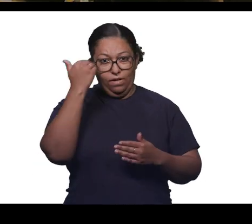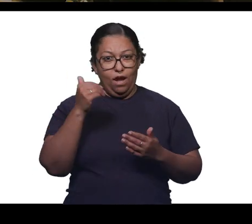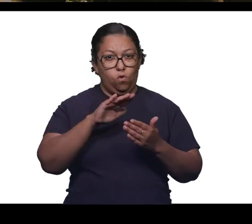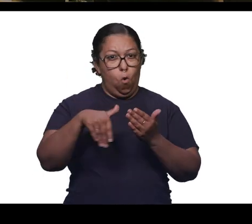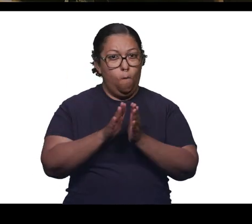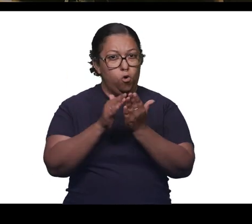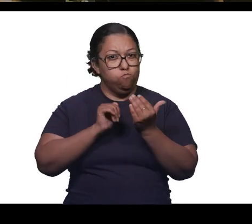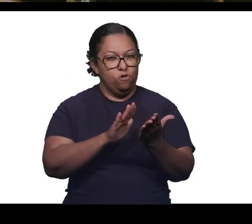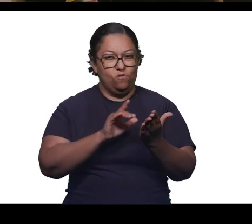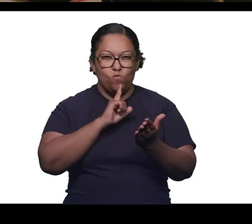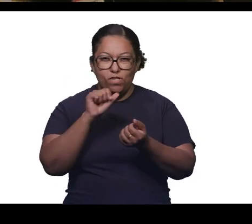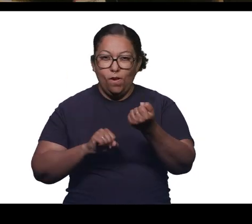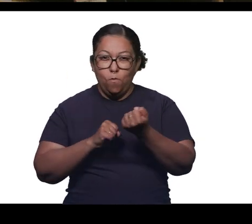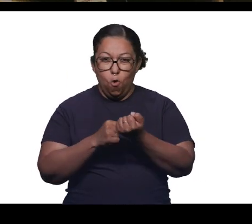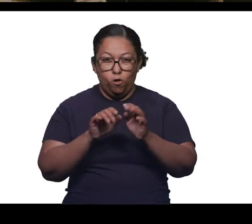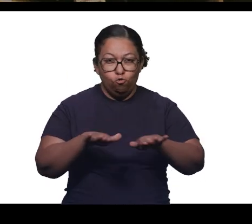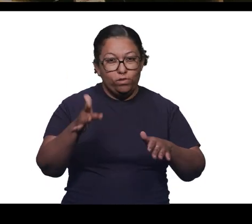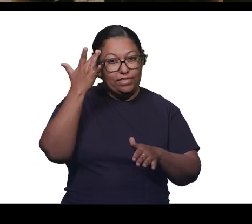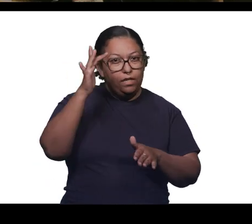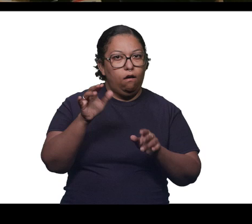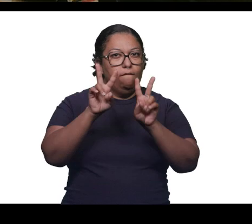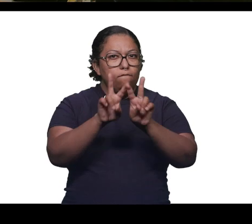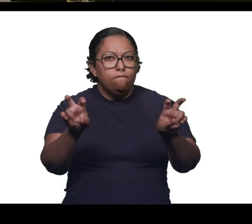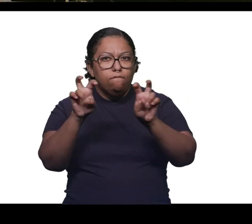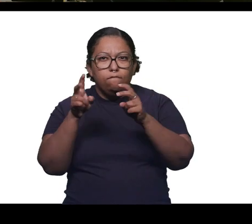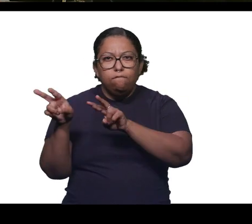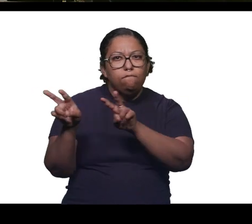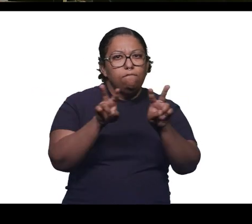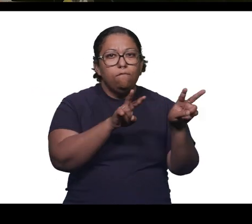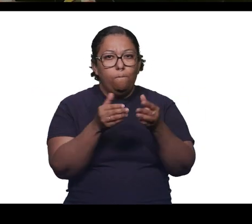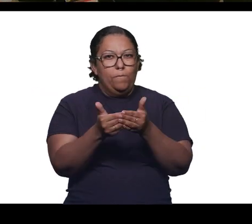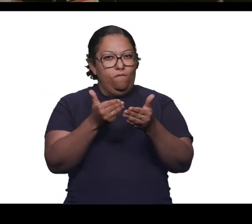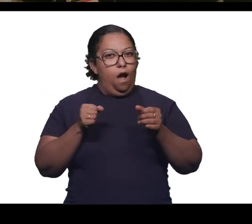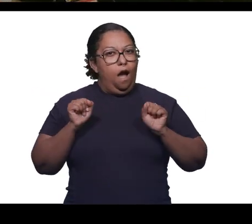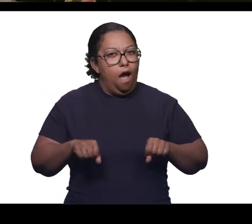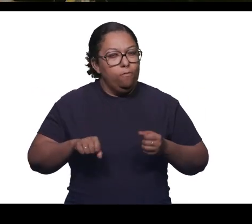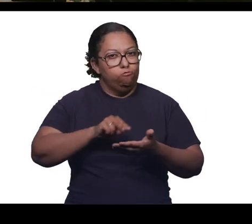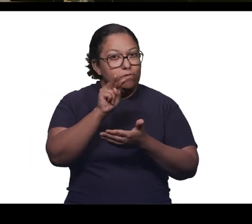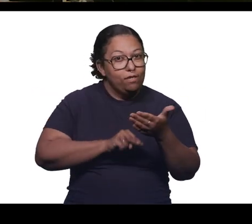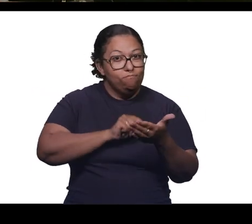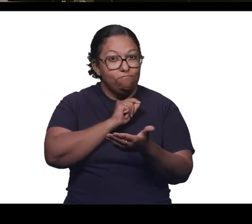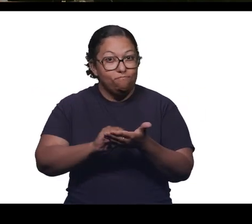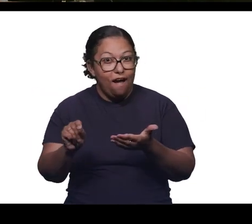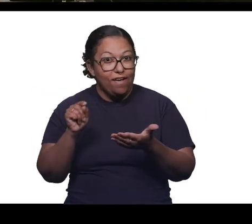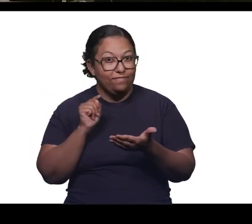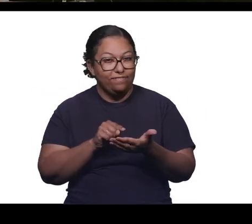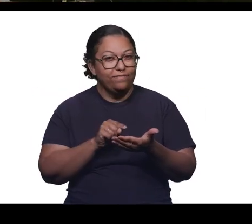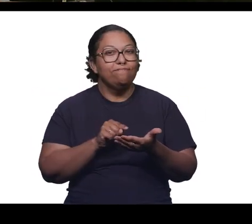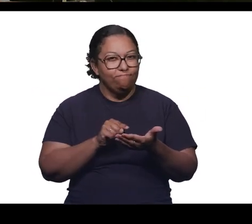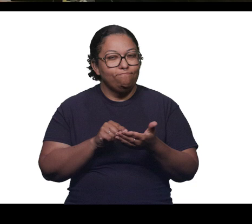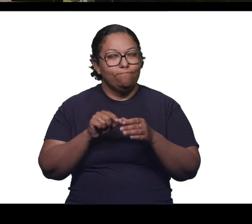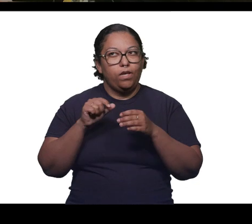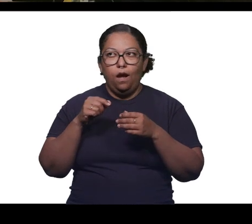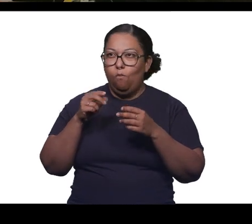child's intelligence of seeing. Before we are able to read and write, we are making sense of the world around us based